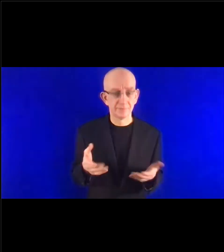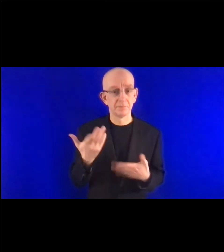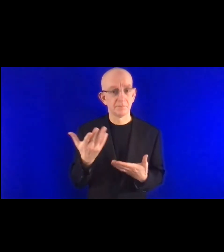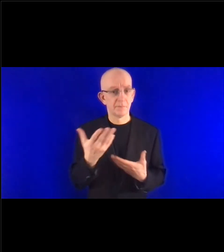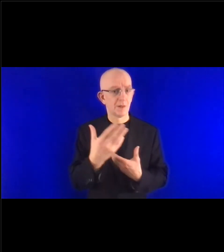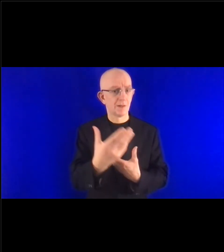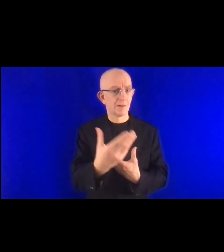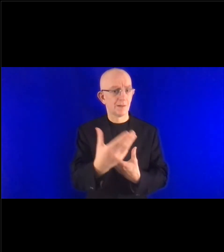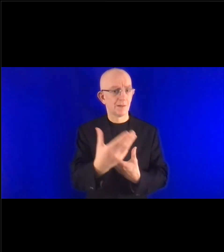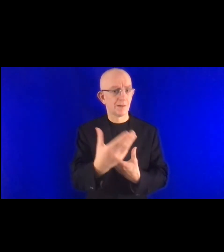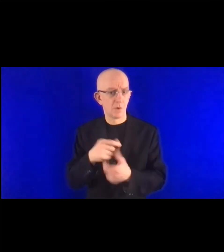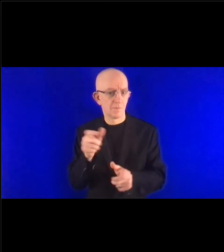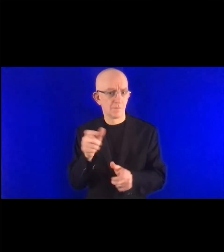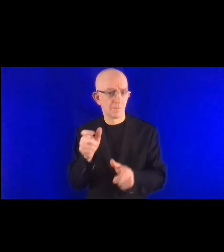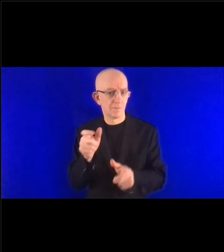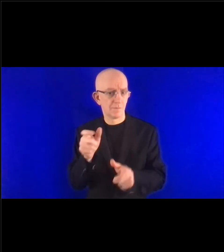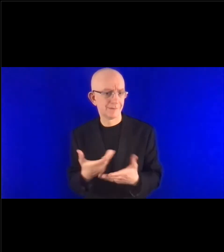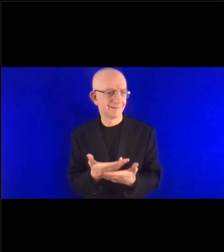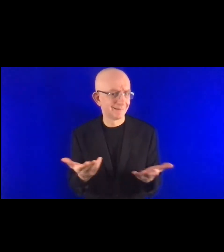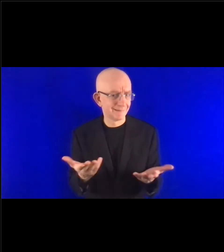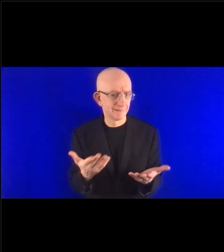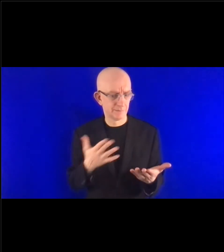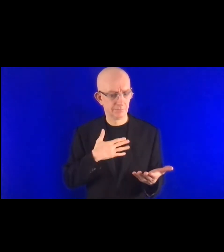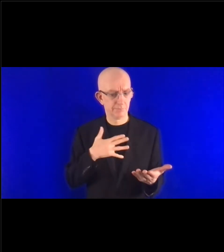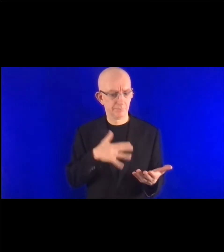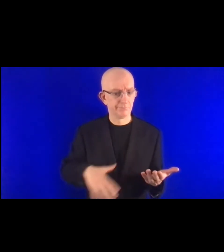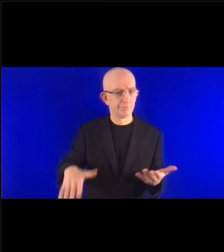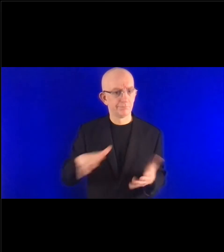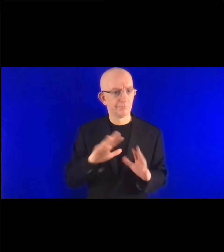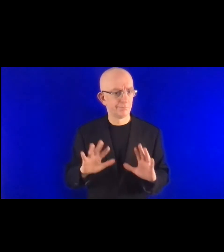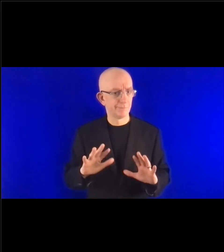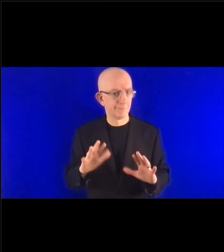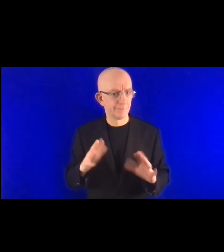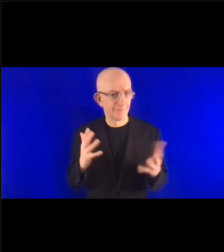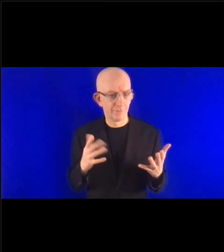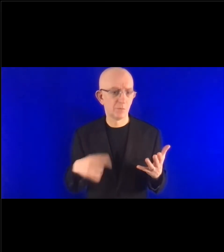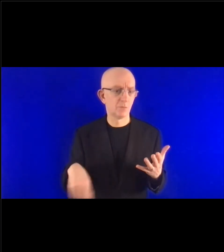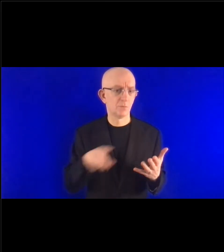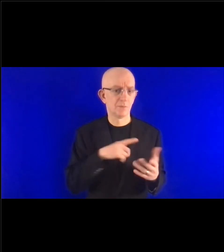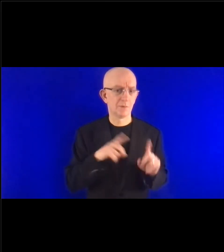from the health public sector,